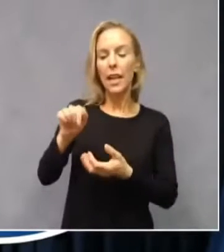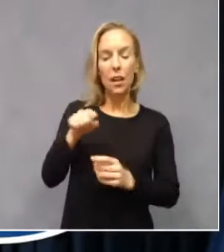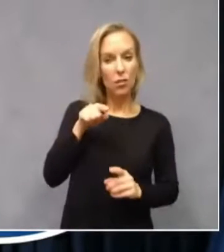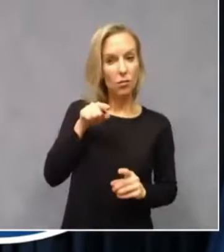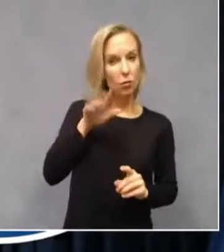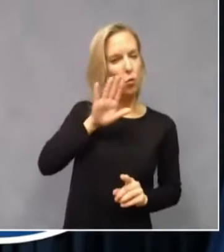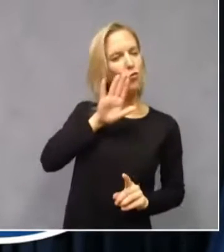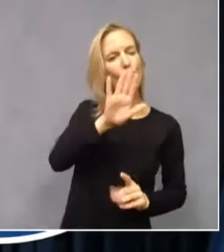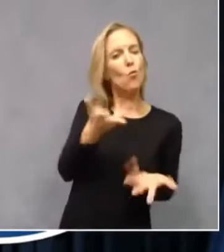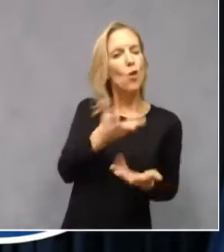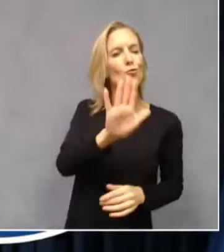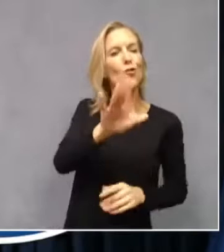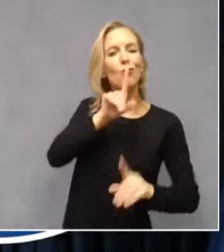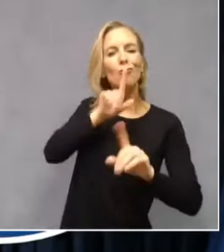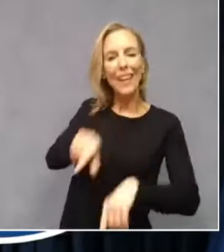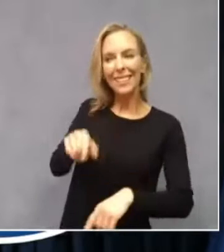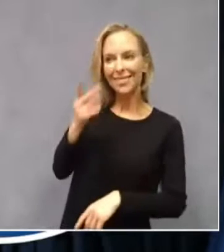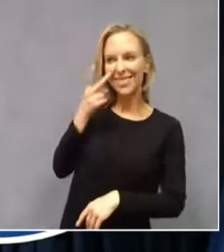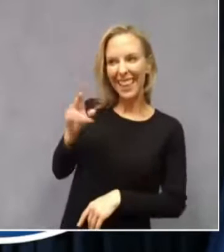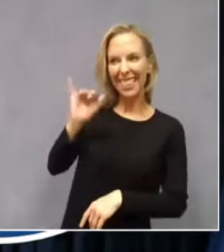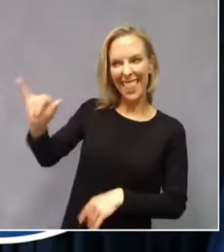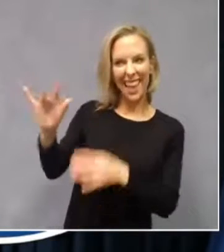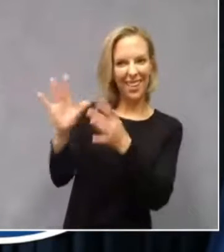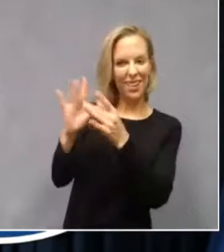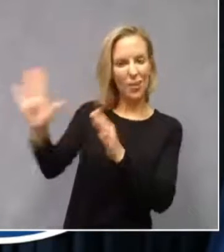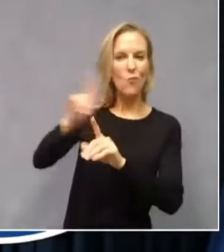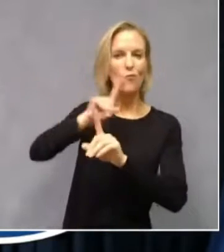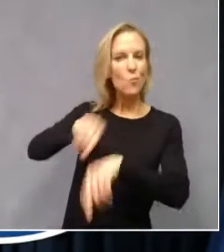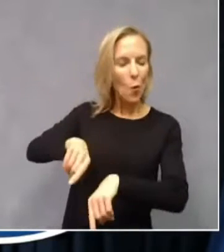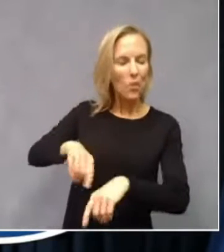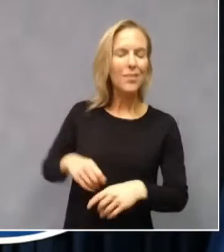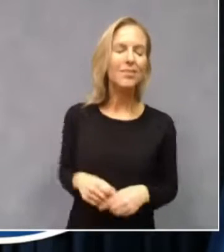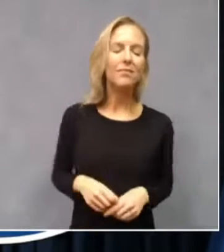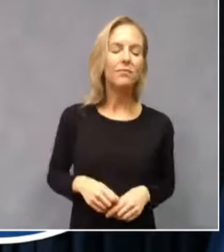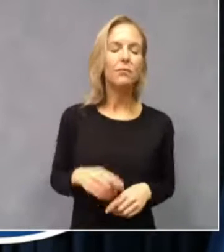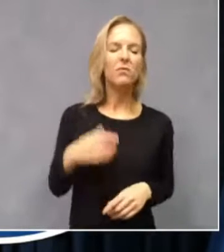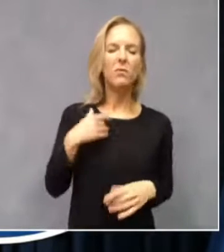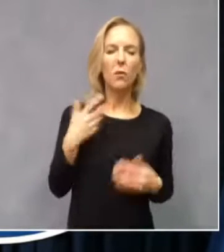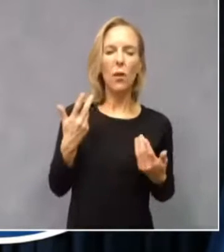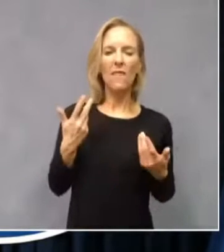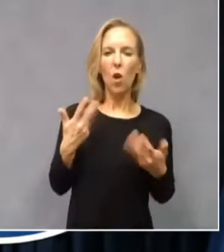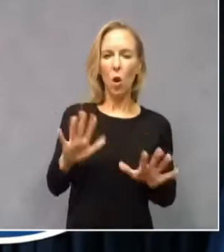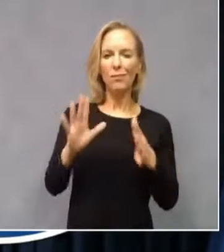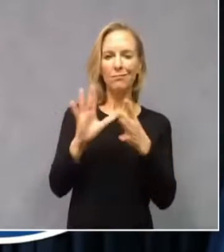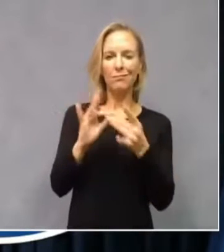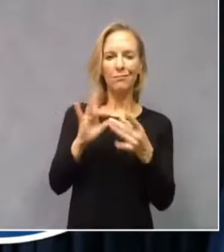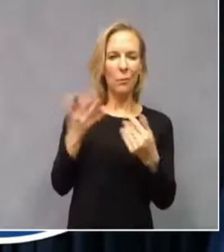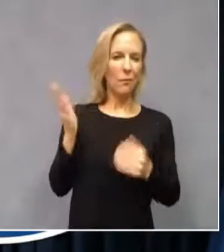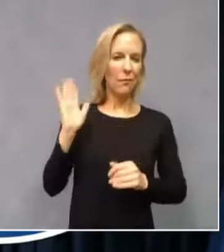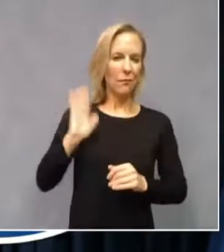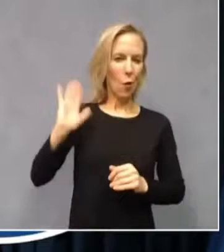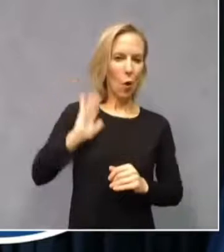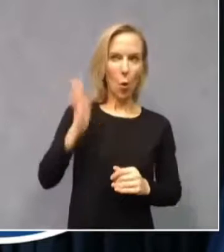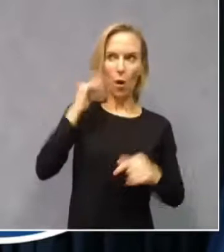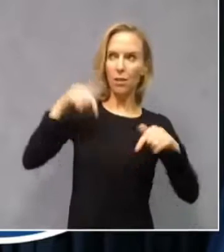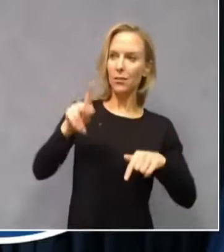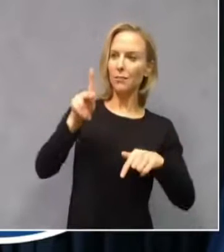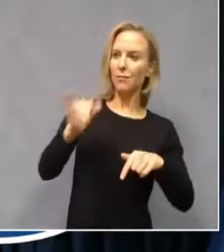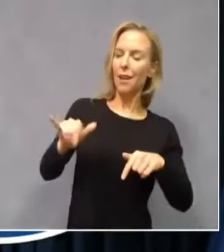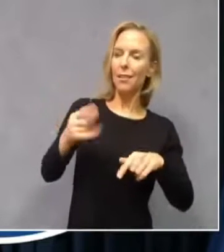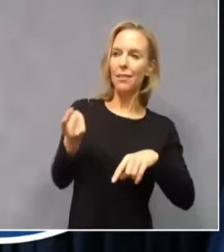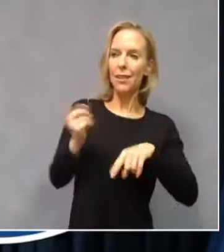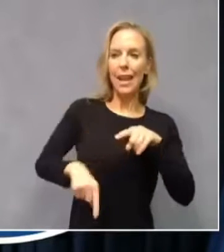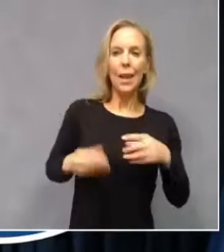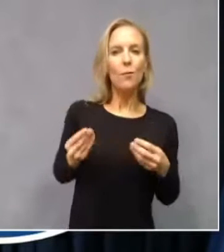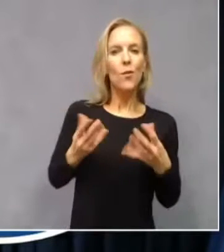to that, if you've seen it, and I know we've talked about this before, but why is Kentucky not able to provide data